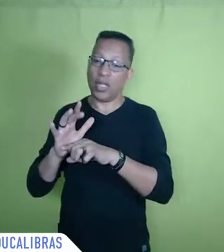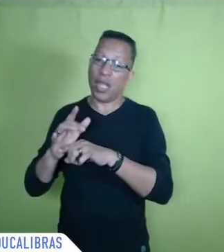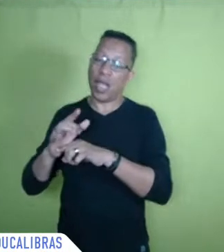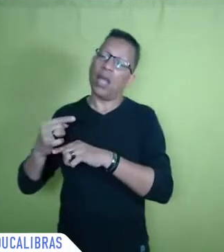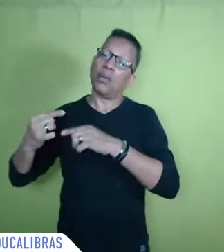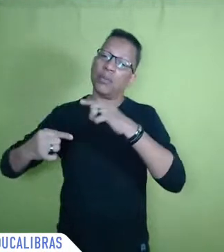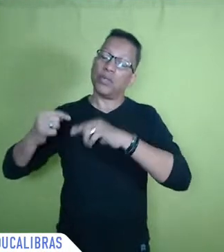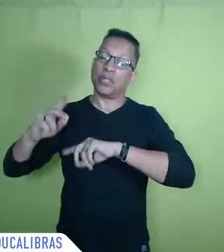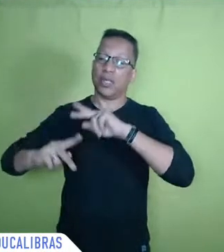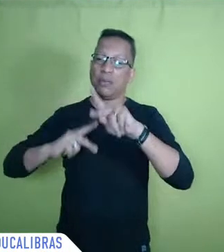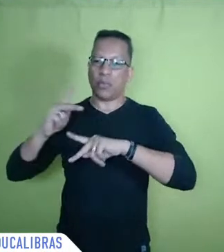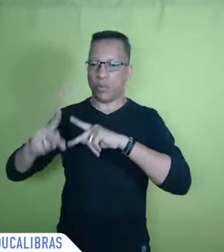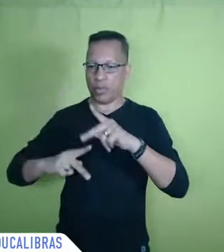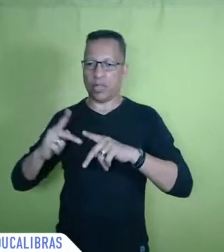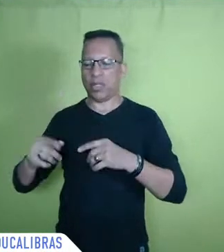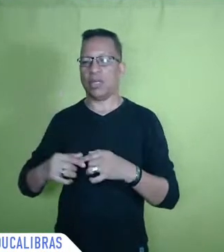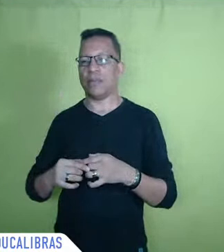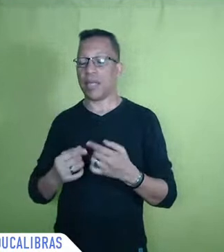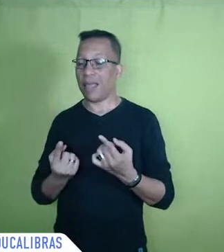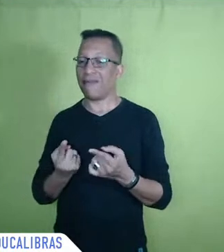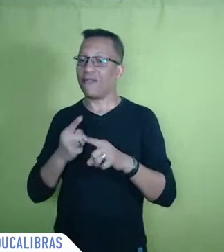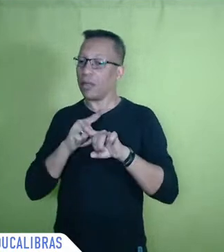be redistributed, it won't